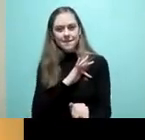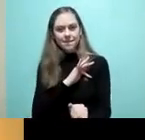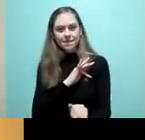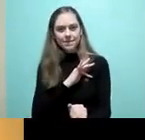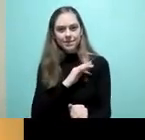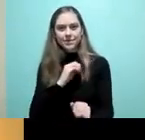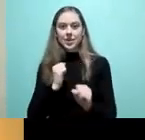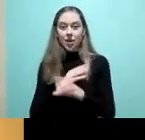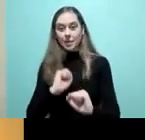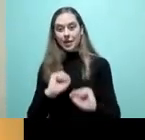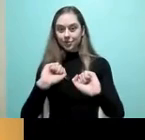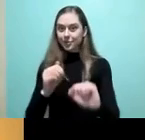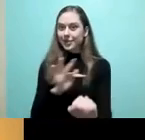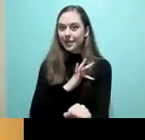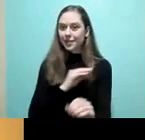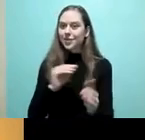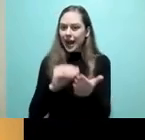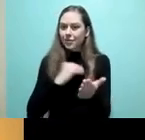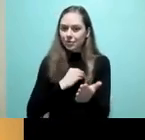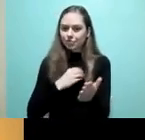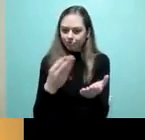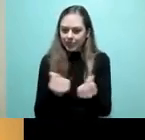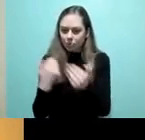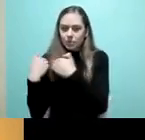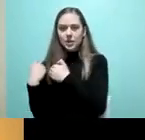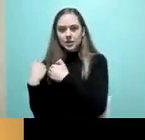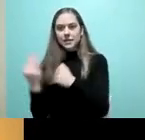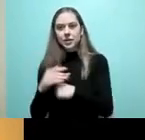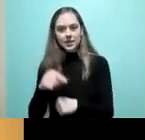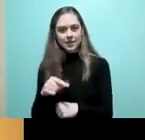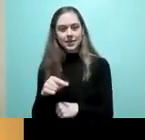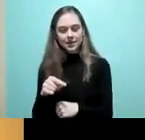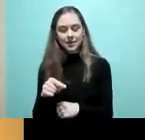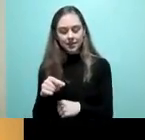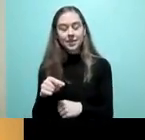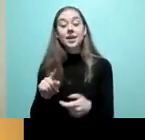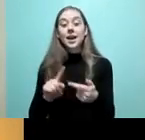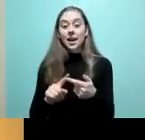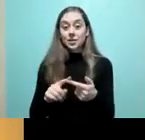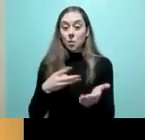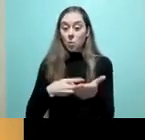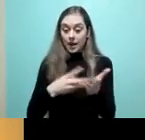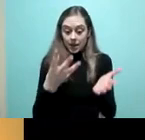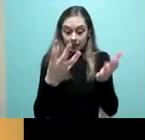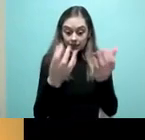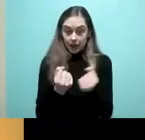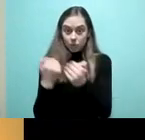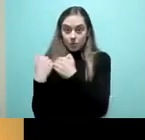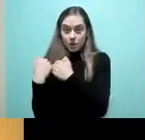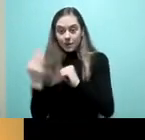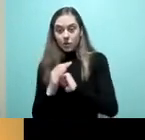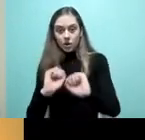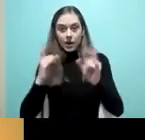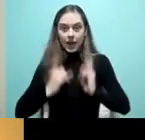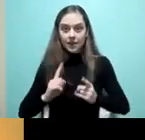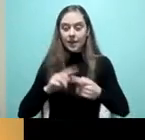about yourself, and you have to take full responsibility for this. And by taking responsibility for your health and